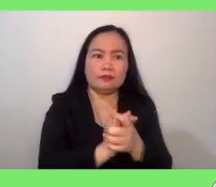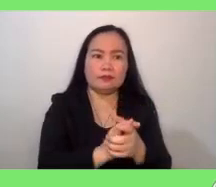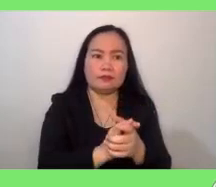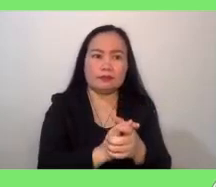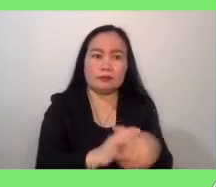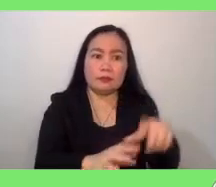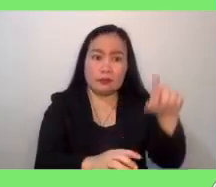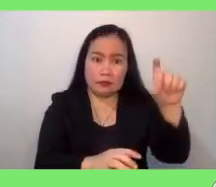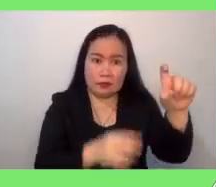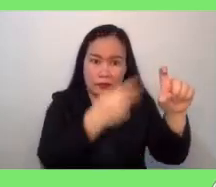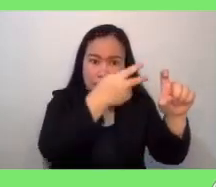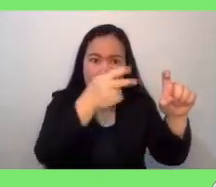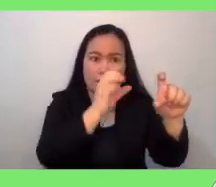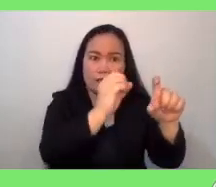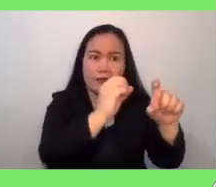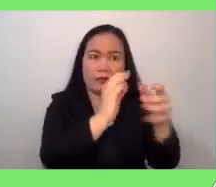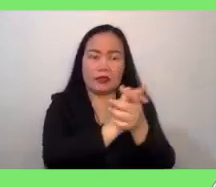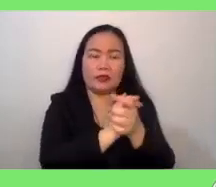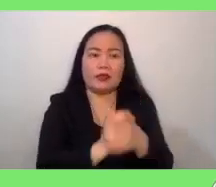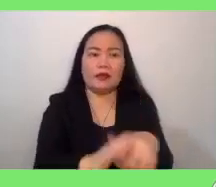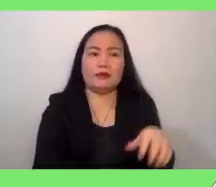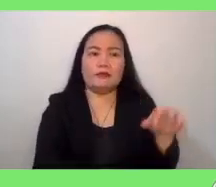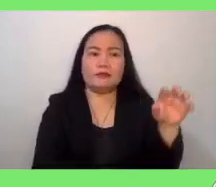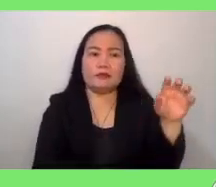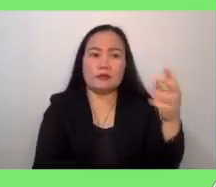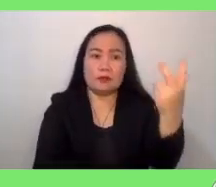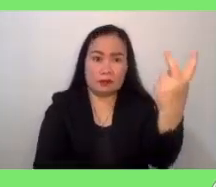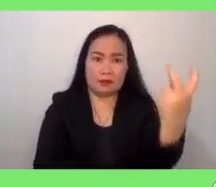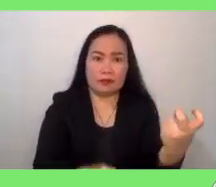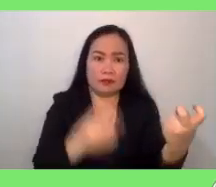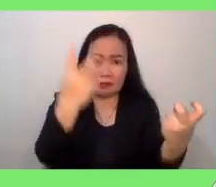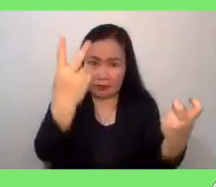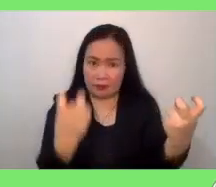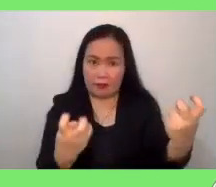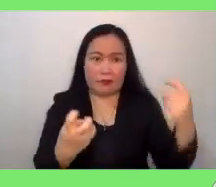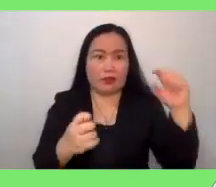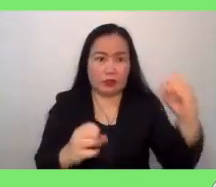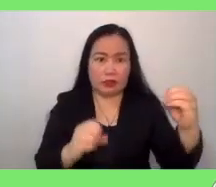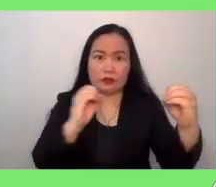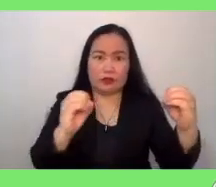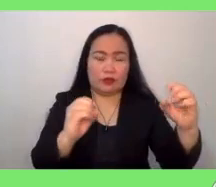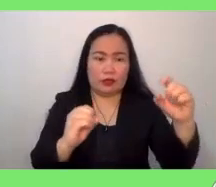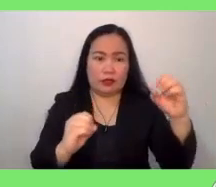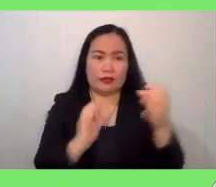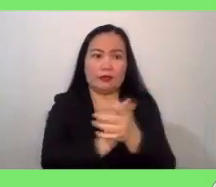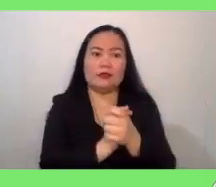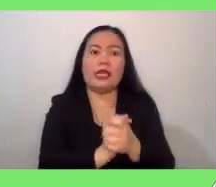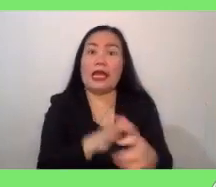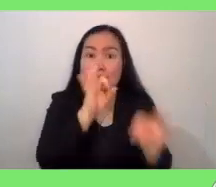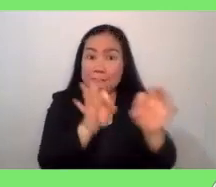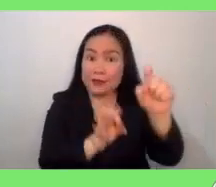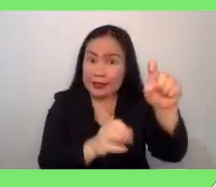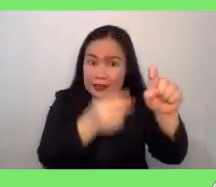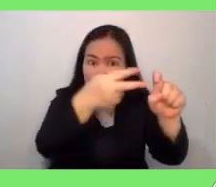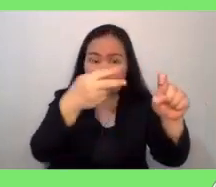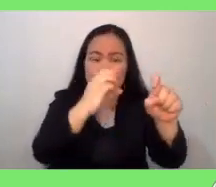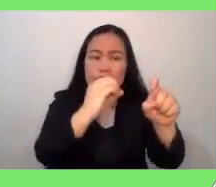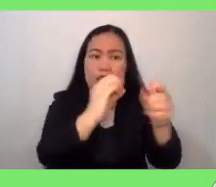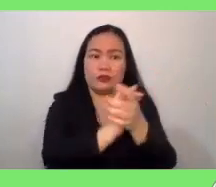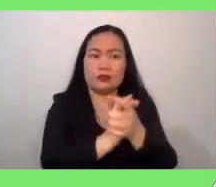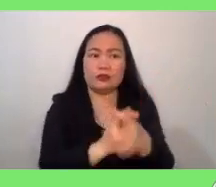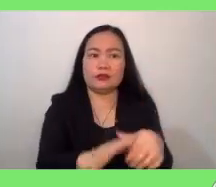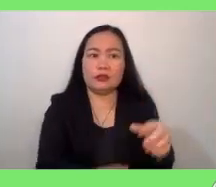since dalawa po yung x mo dito, dalawa po yung ilalagay natin dyan. Okay? So, now, kapag ganito